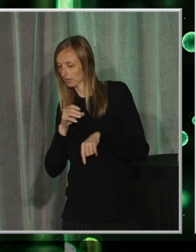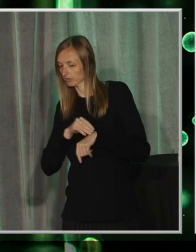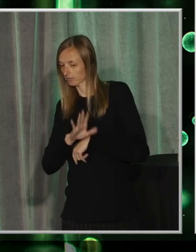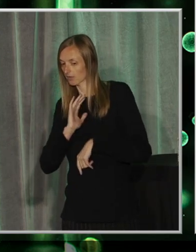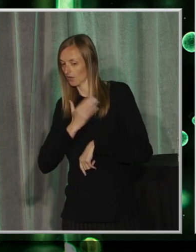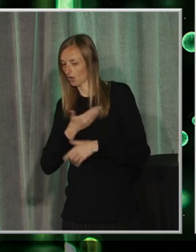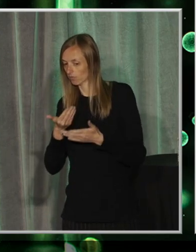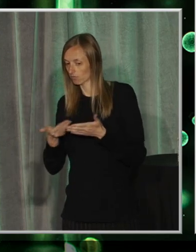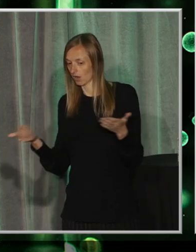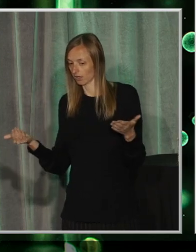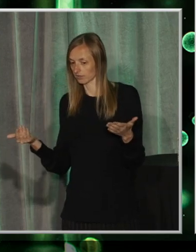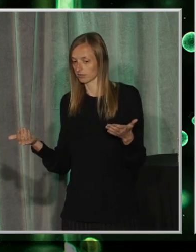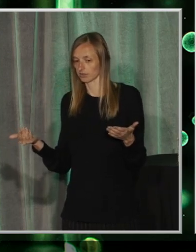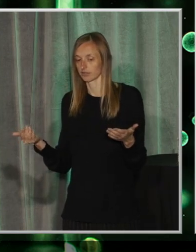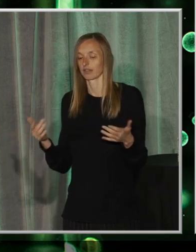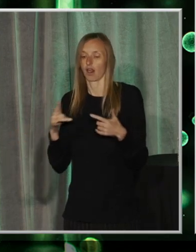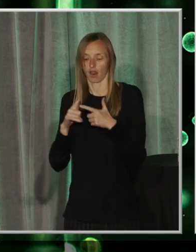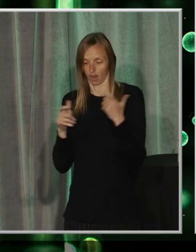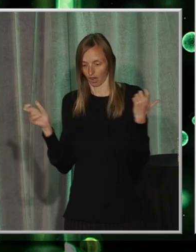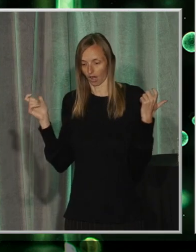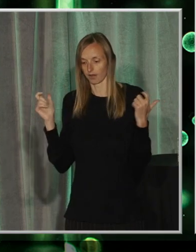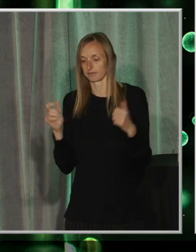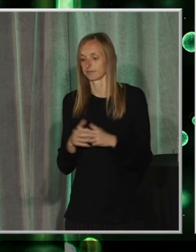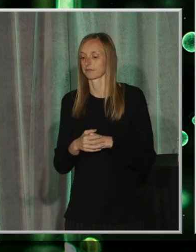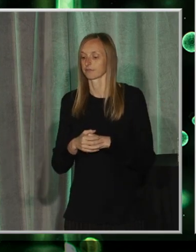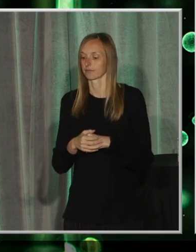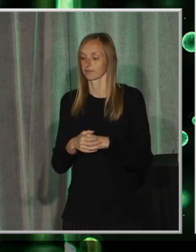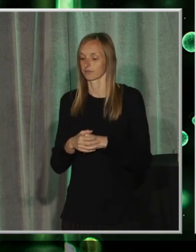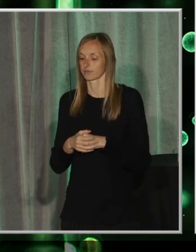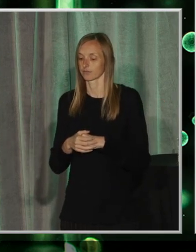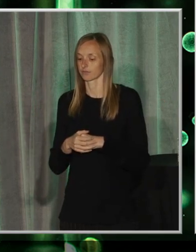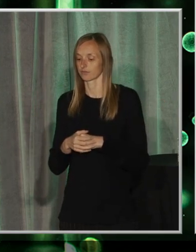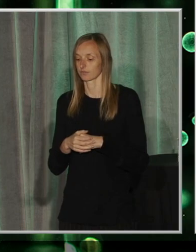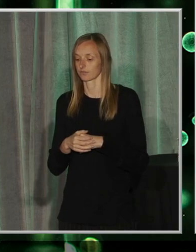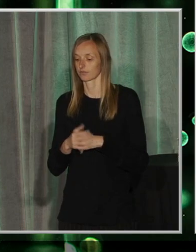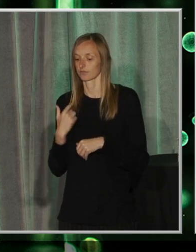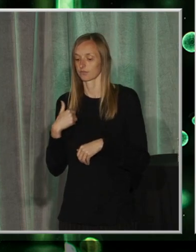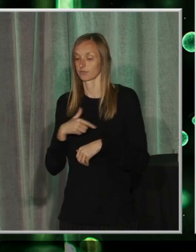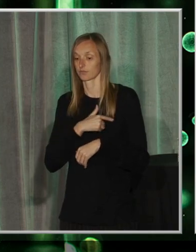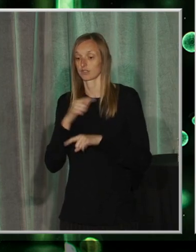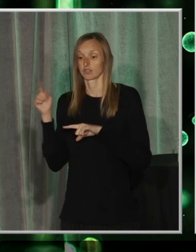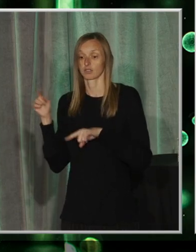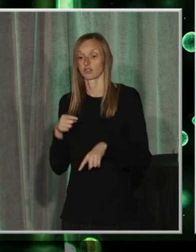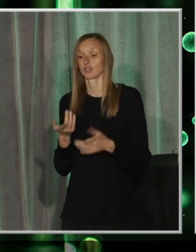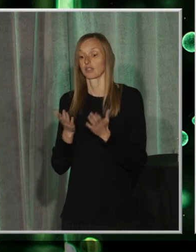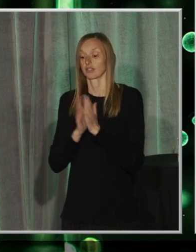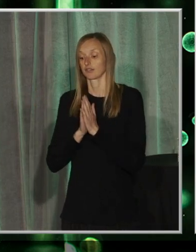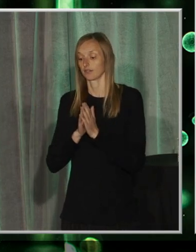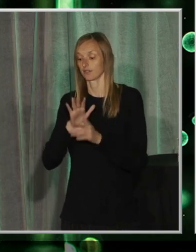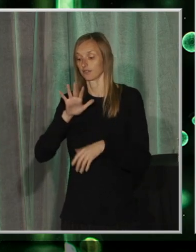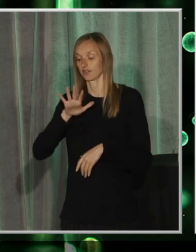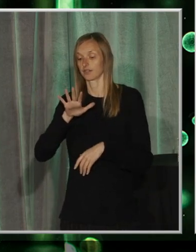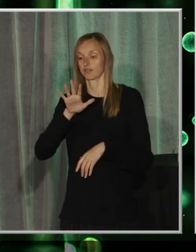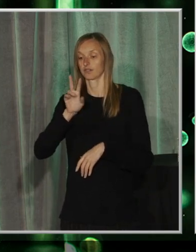products, and so on. And we're here seeking